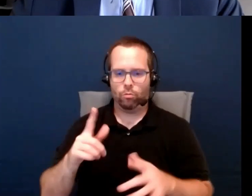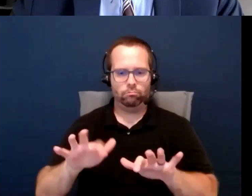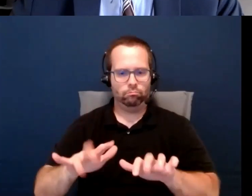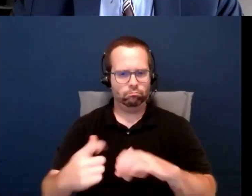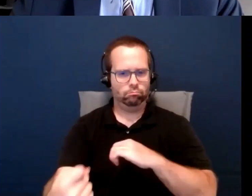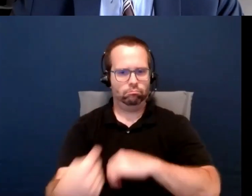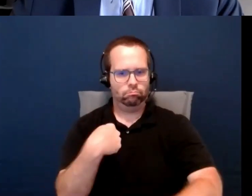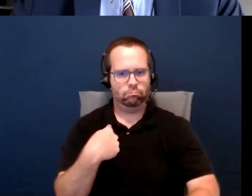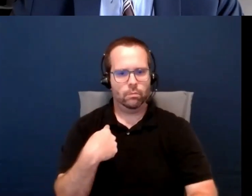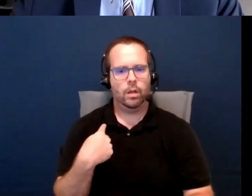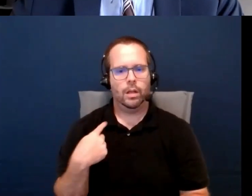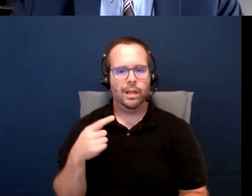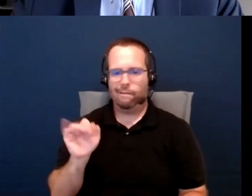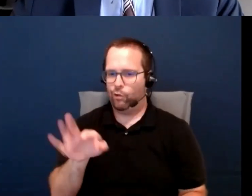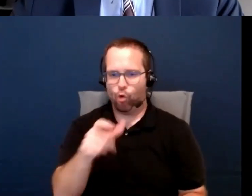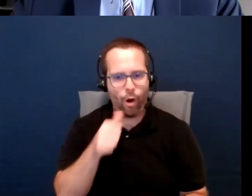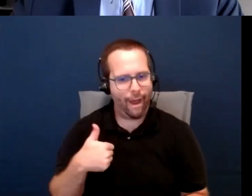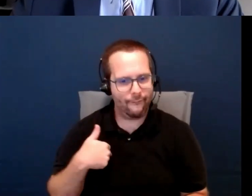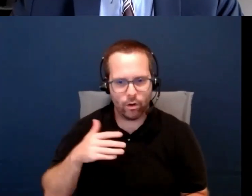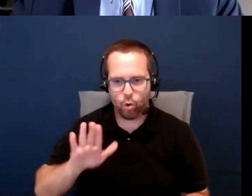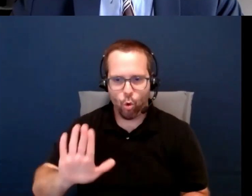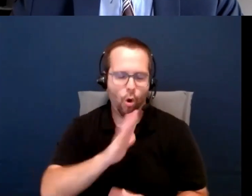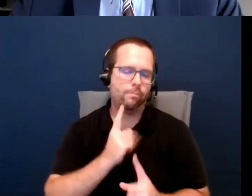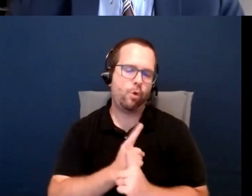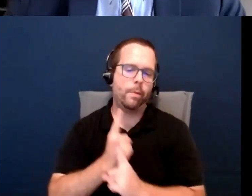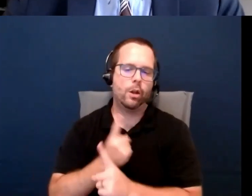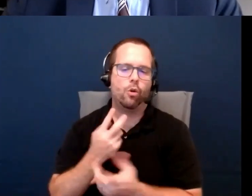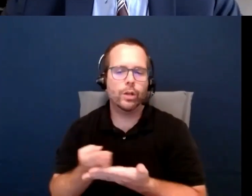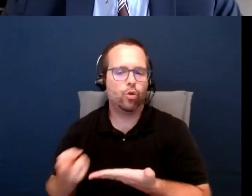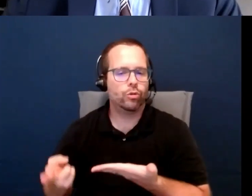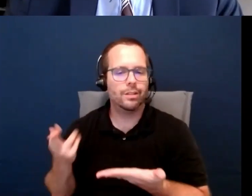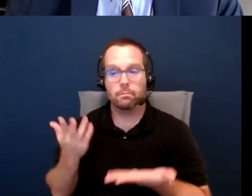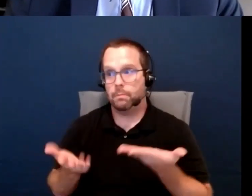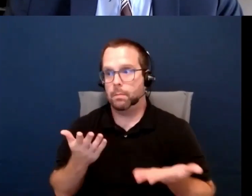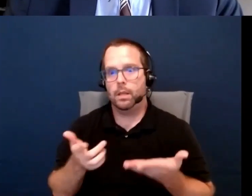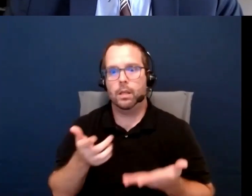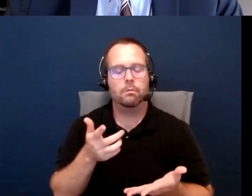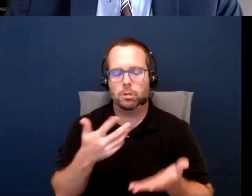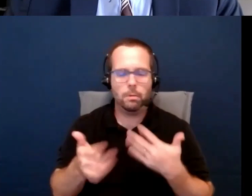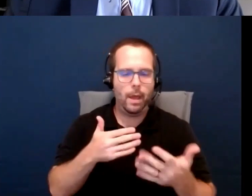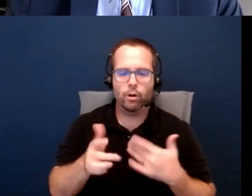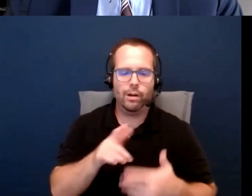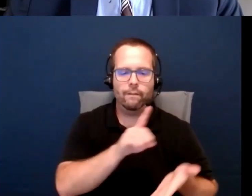appropriate help resources at your own institution, whether it's a dissertation grant or a small grant.